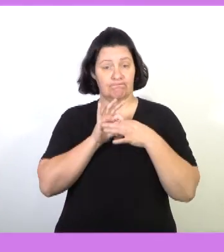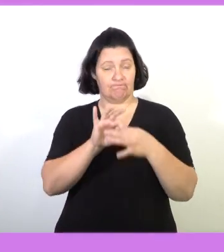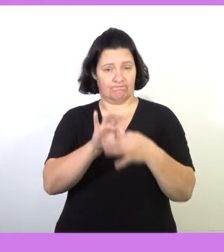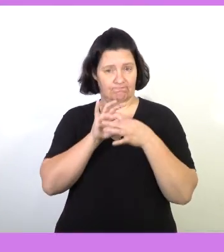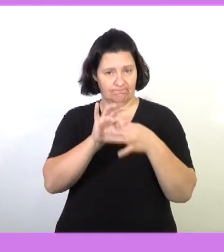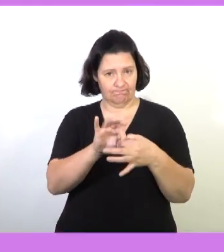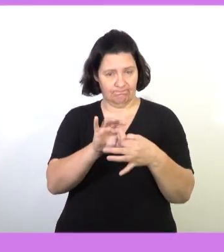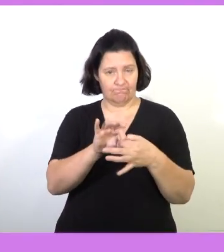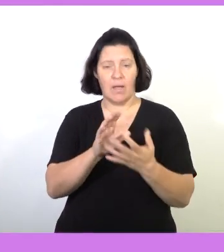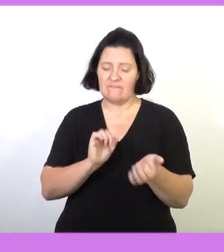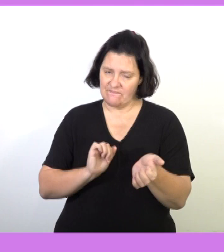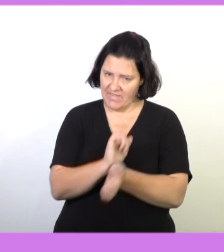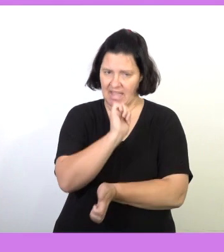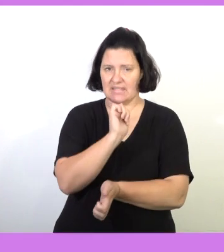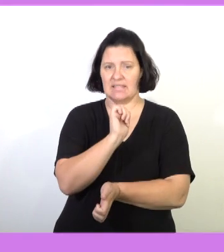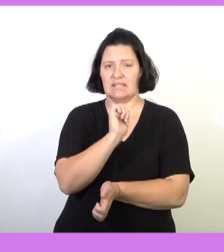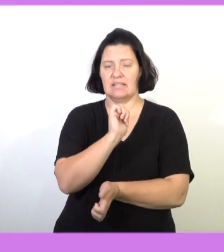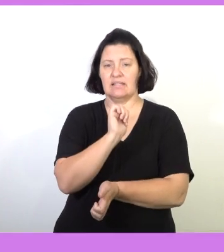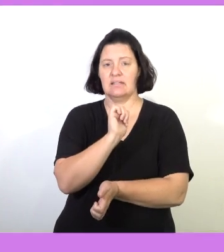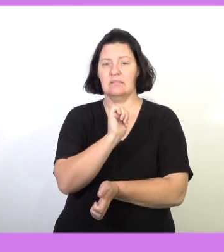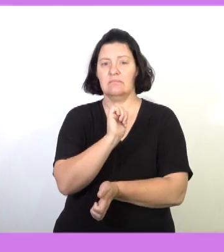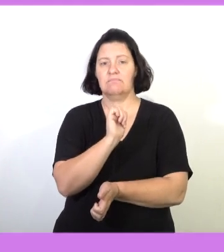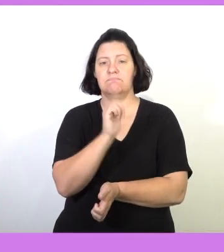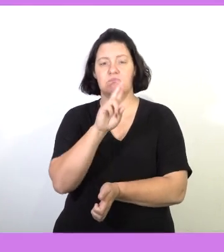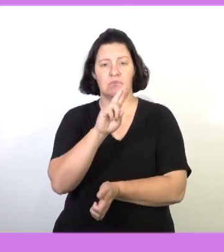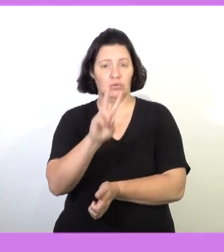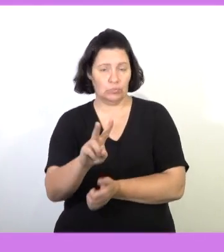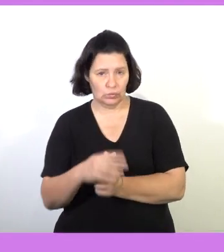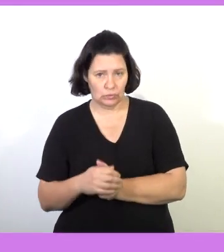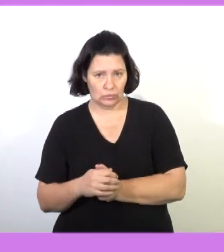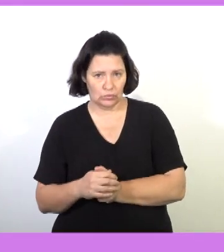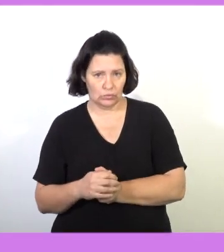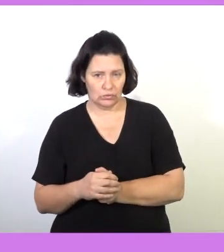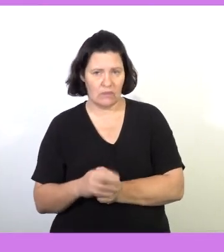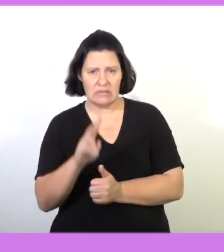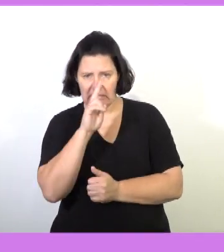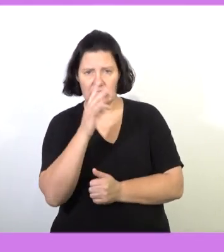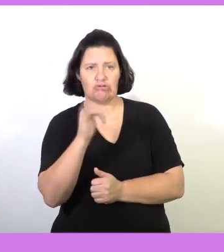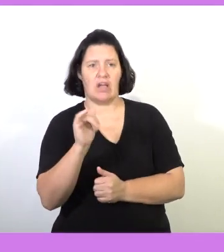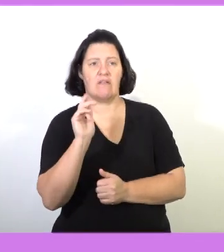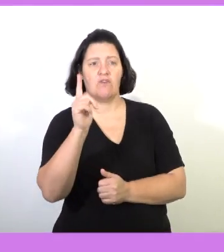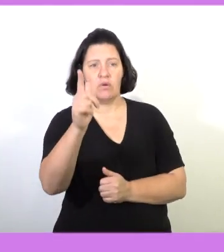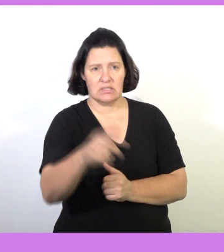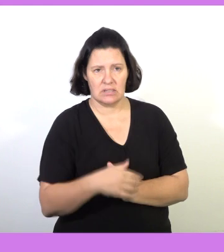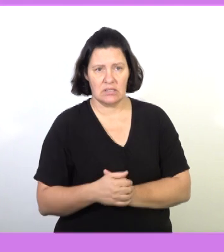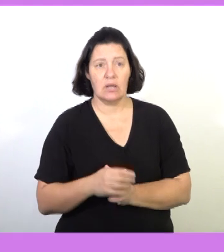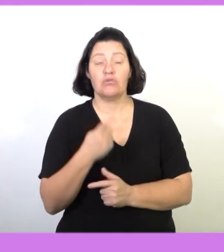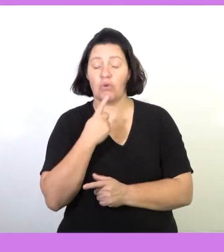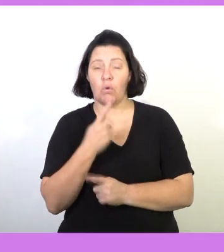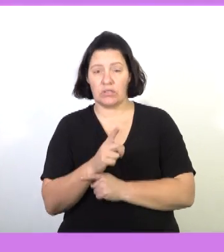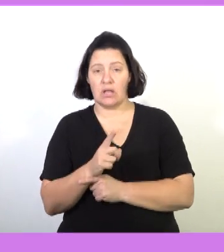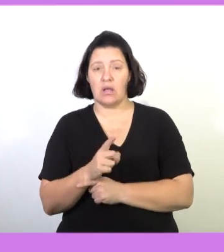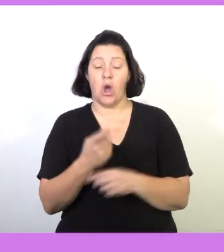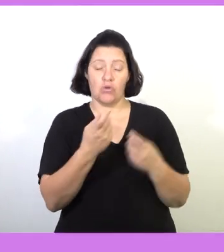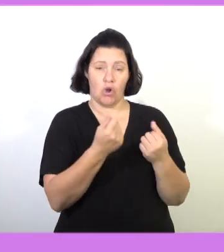this relationship, there is that fixed amount of 2 Rand. even if you can check moving forward. So our formula